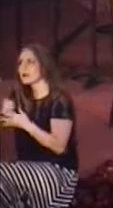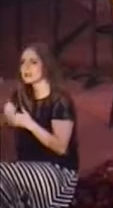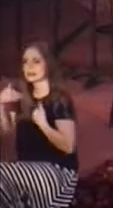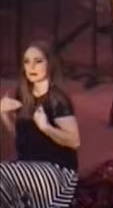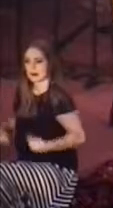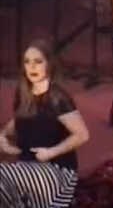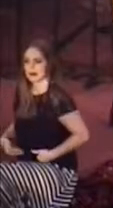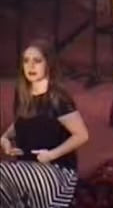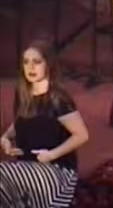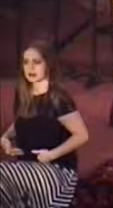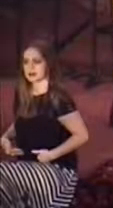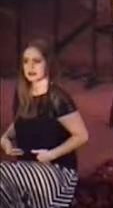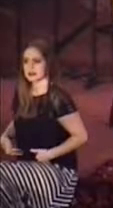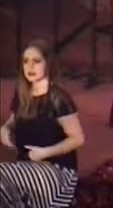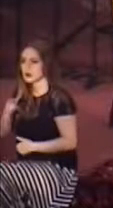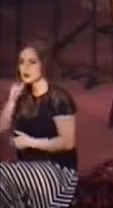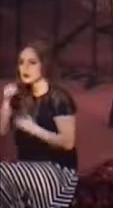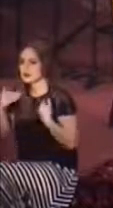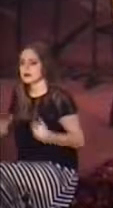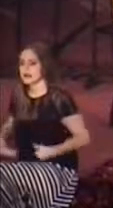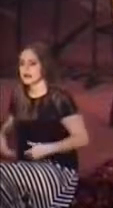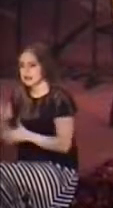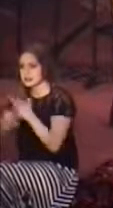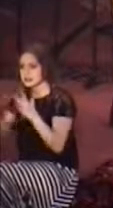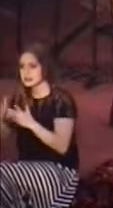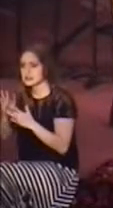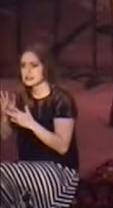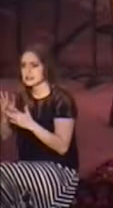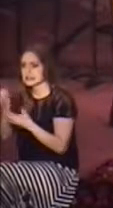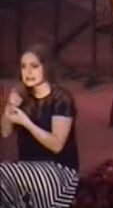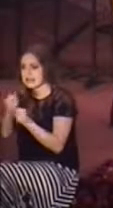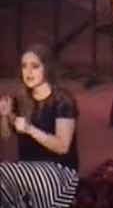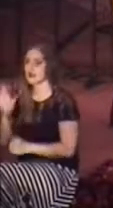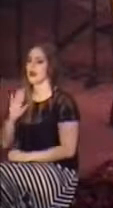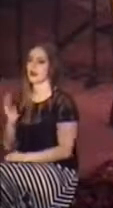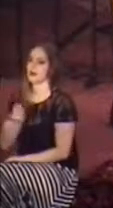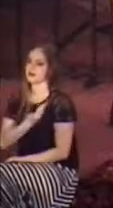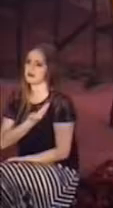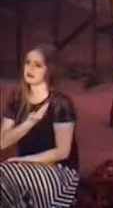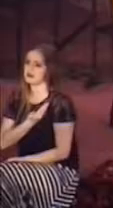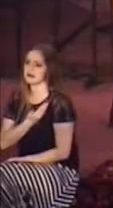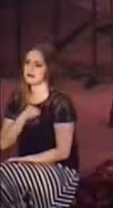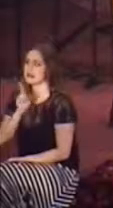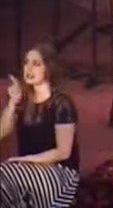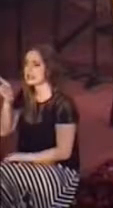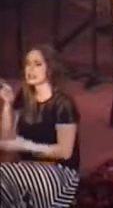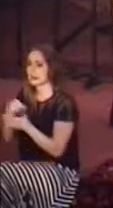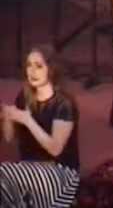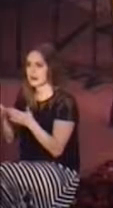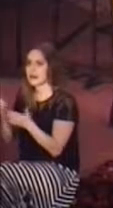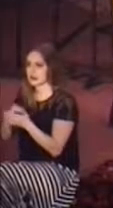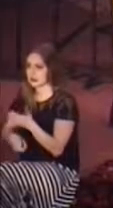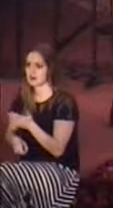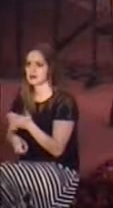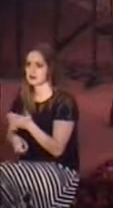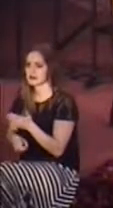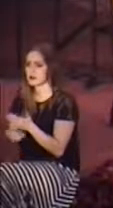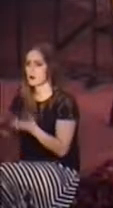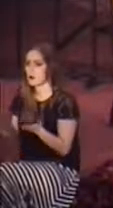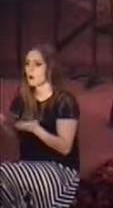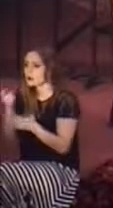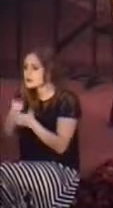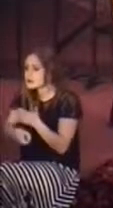Whose body did Jesus buy for a ransom? Ours. He paid the price. He purchased. What's the price he paid? He paid